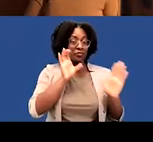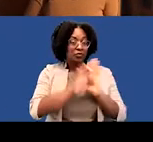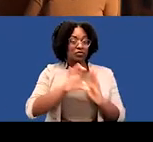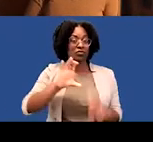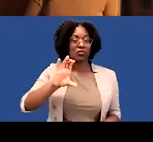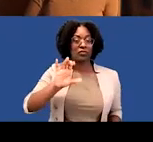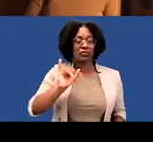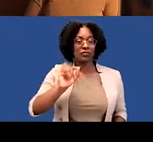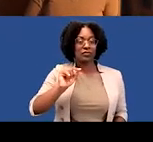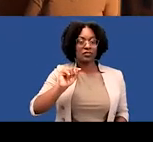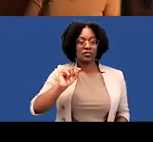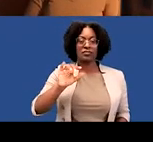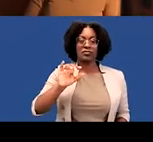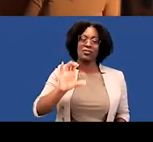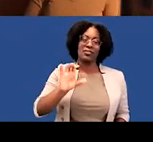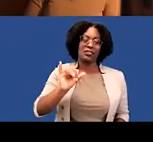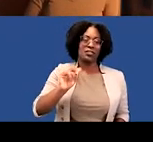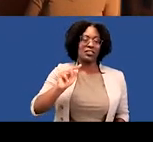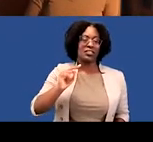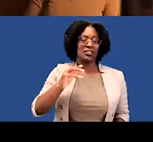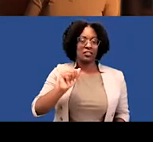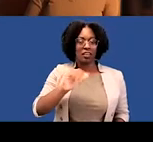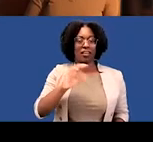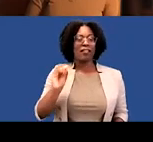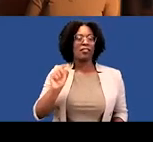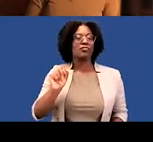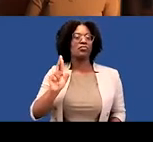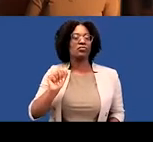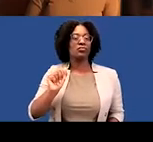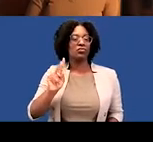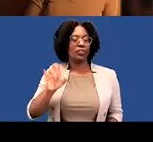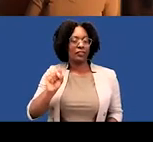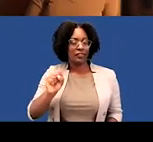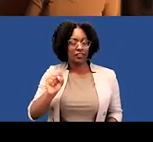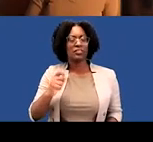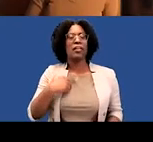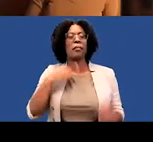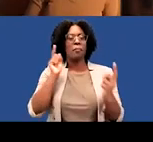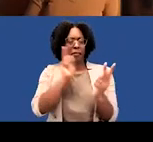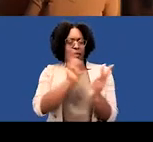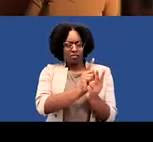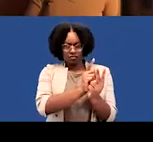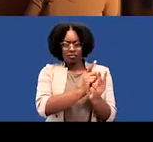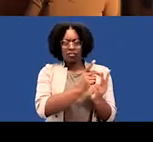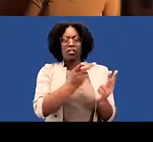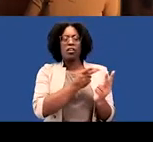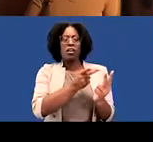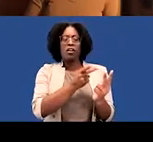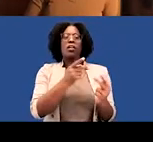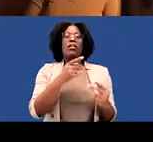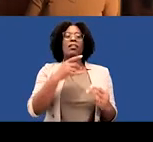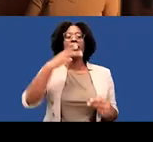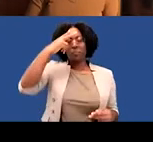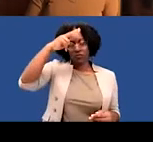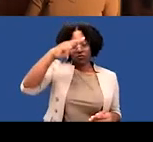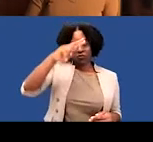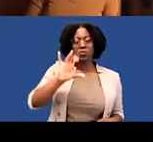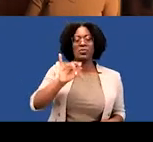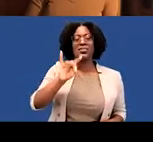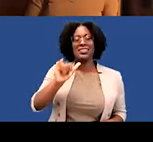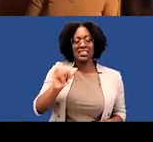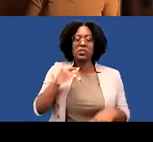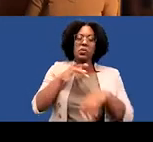So I met Cynthia and Travis. We moved to Mexico City around the same time in late 2018, early